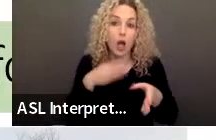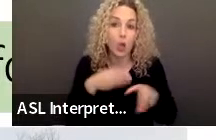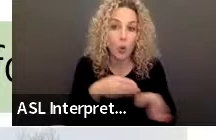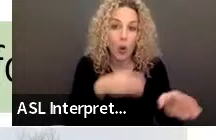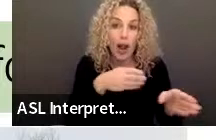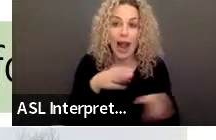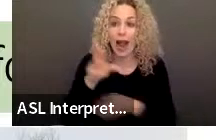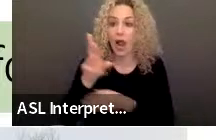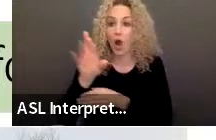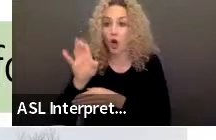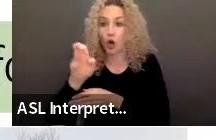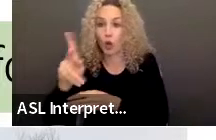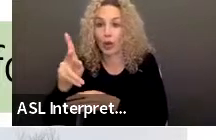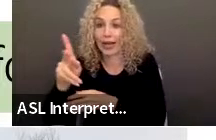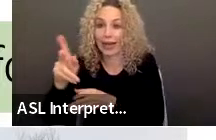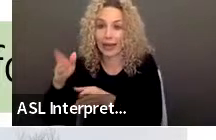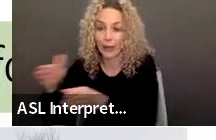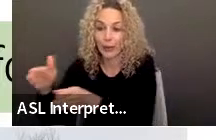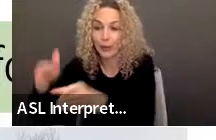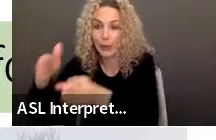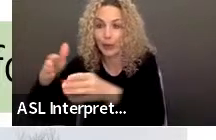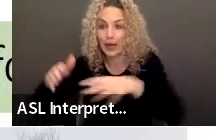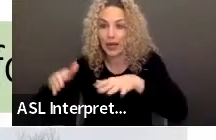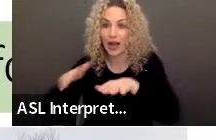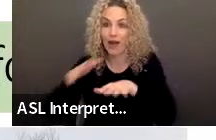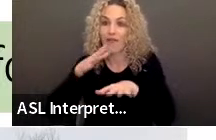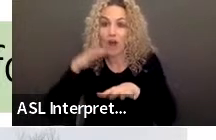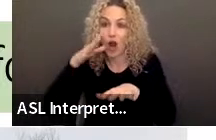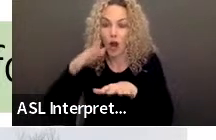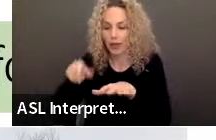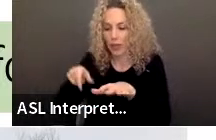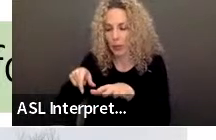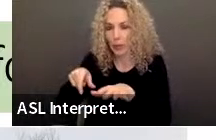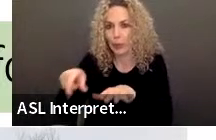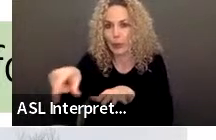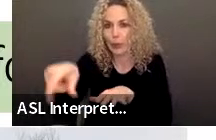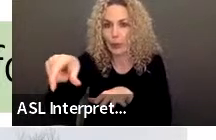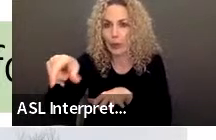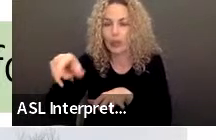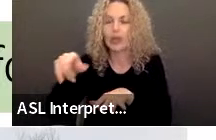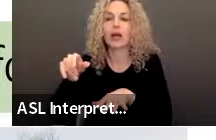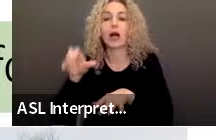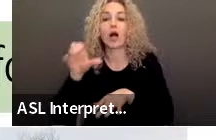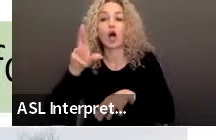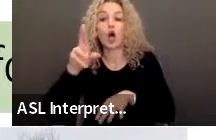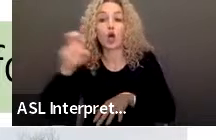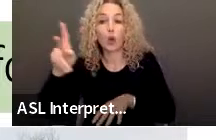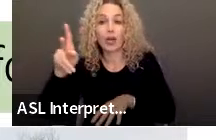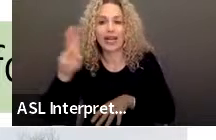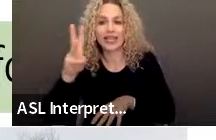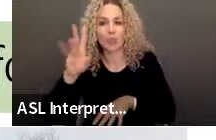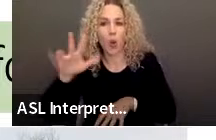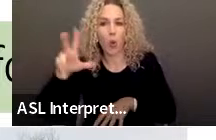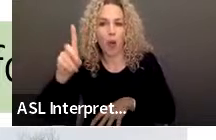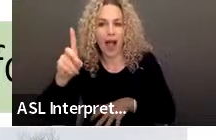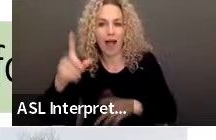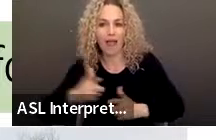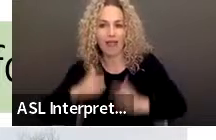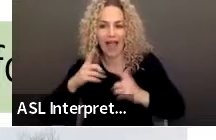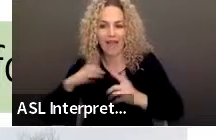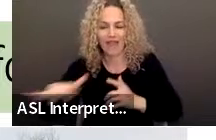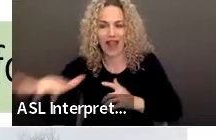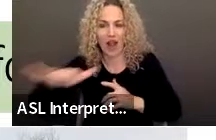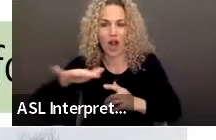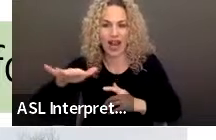that runs through the edge of our farm. We have a lot of bird life here. The creek is a wildlife corridor.